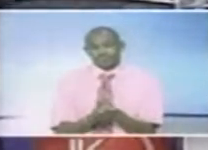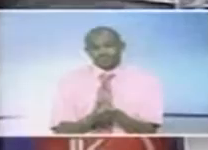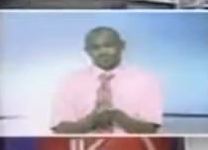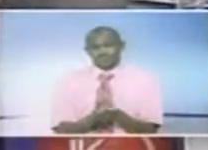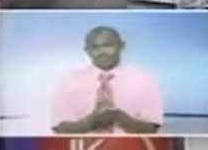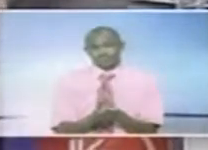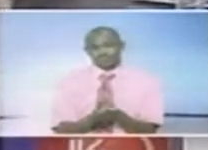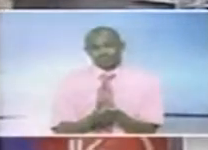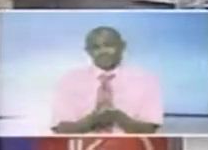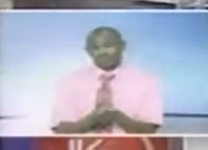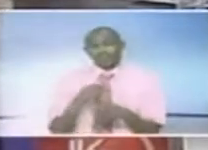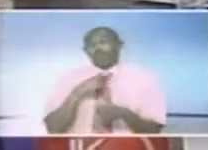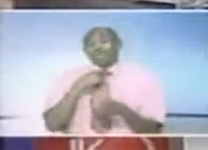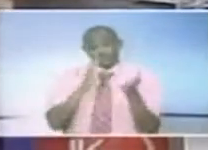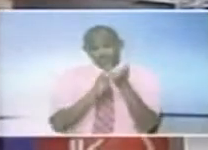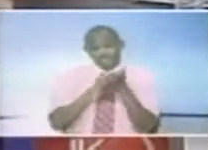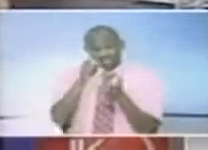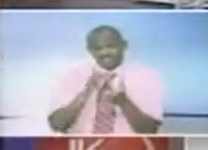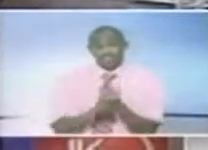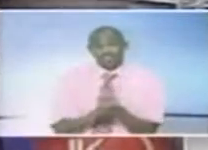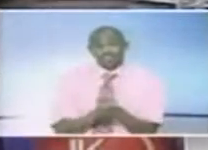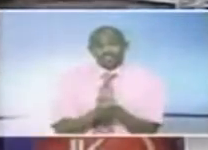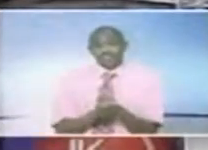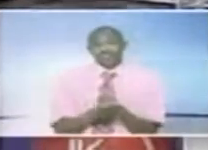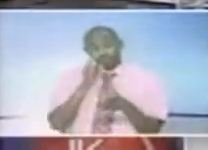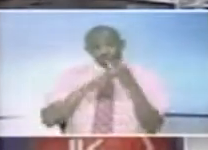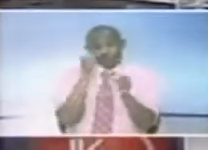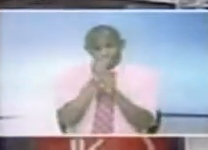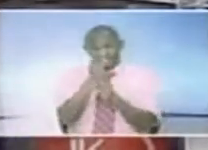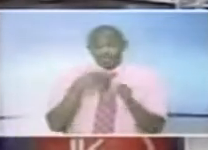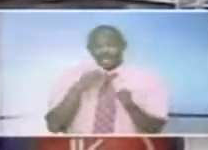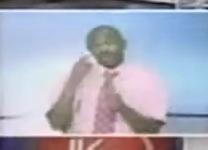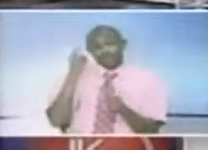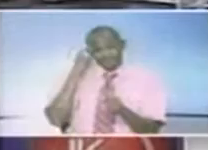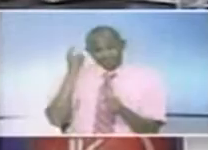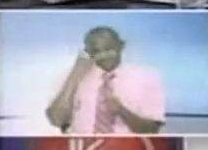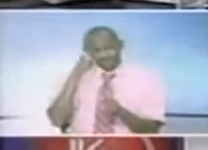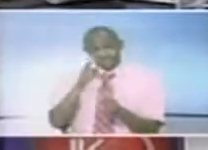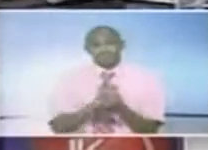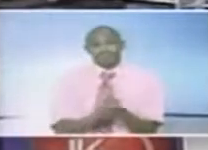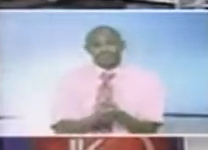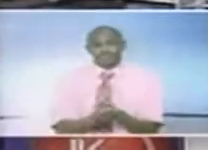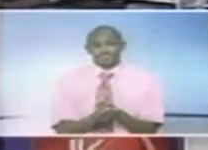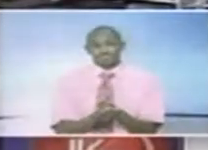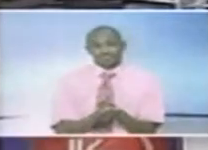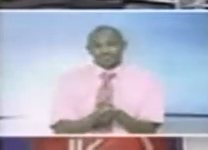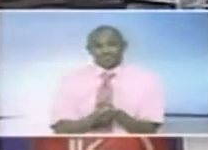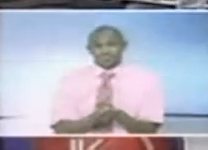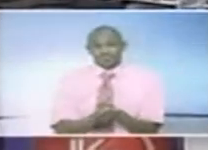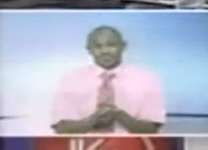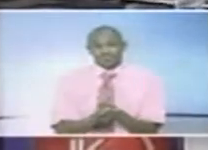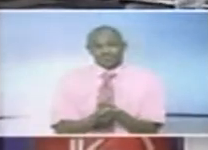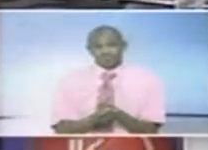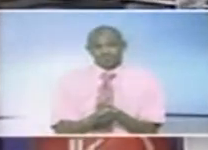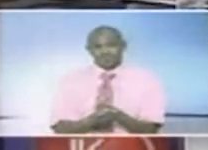Yes, I want to commend Martin for a great job he did, and I recall the police truck that he branded.